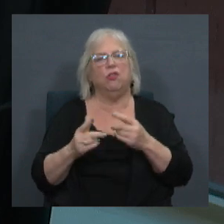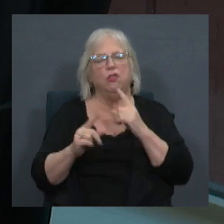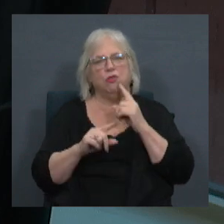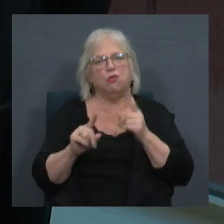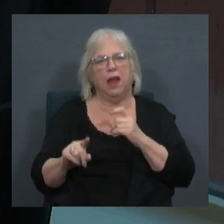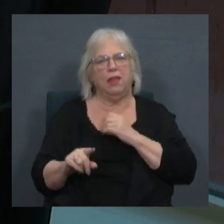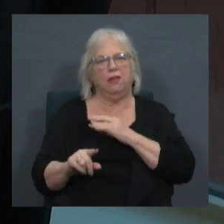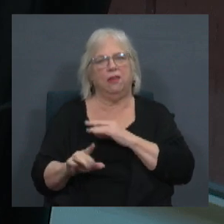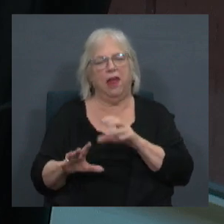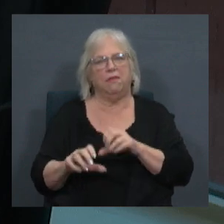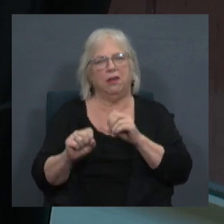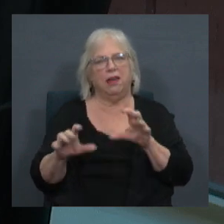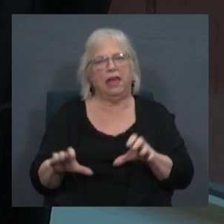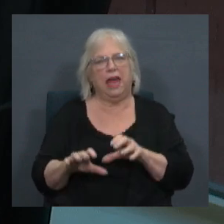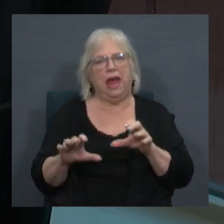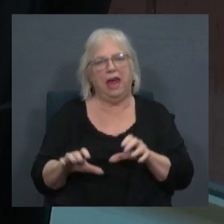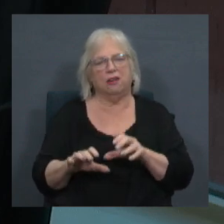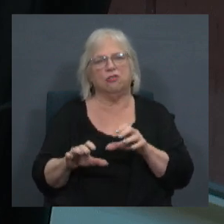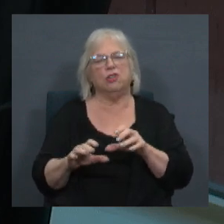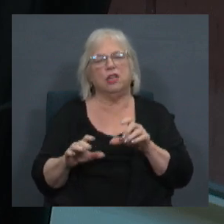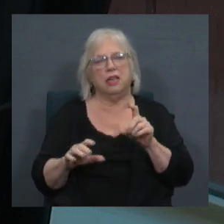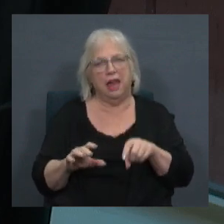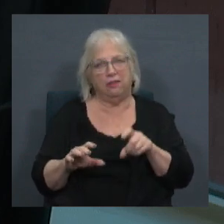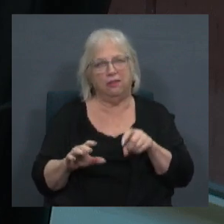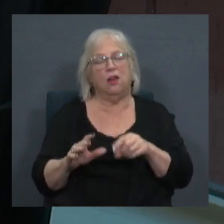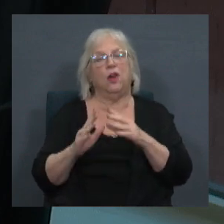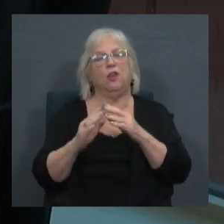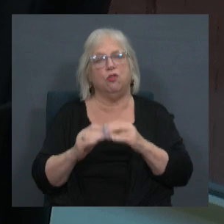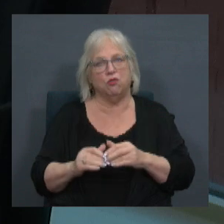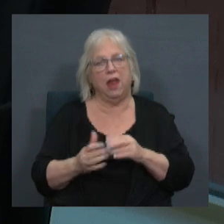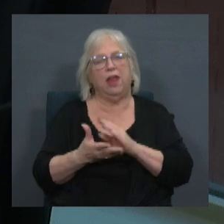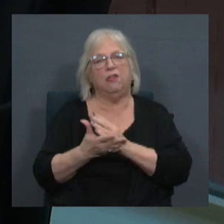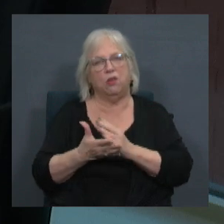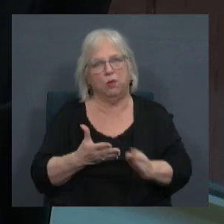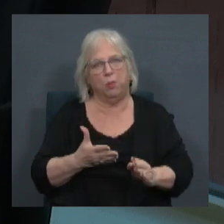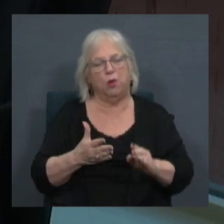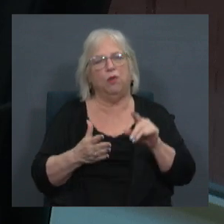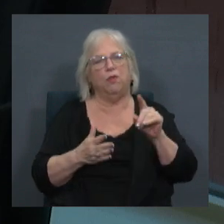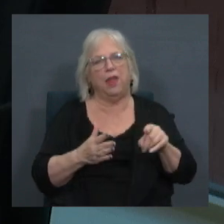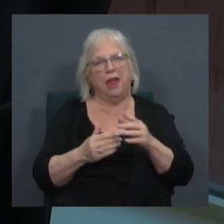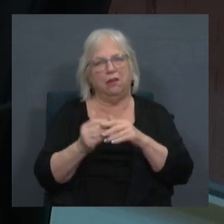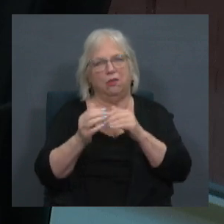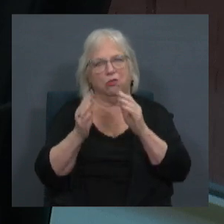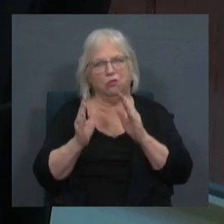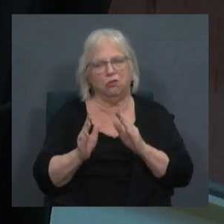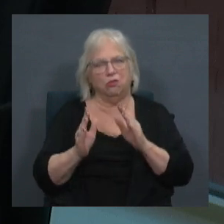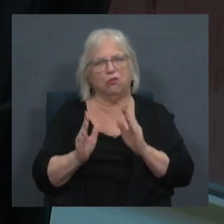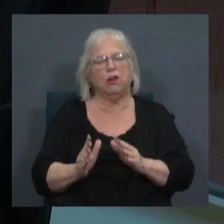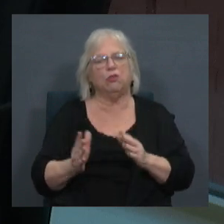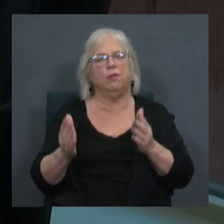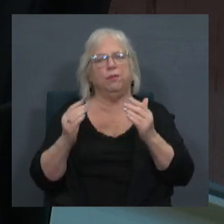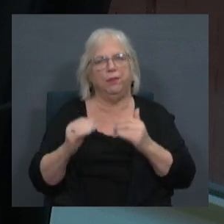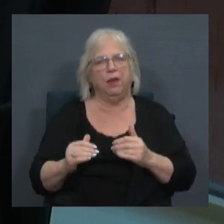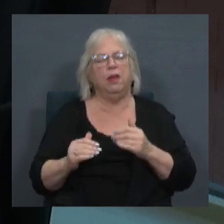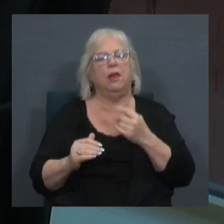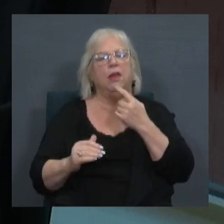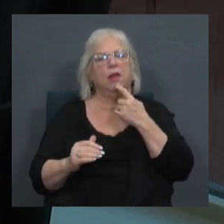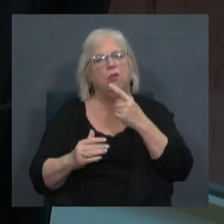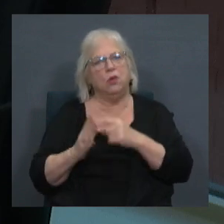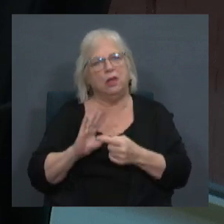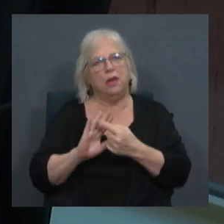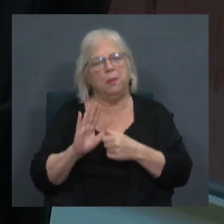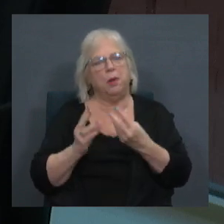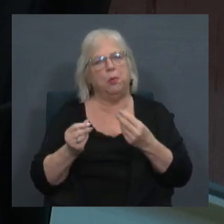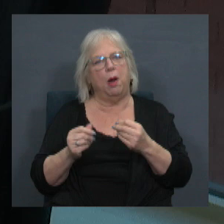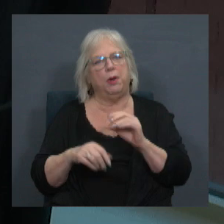direct city staff to take such action as is necessary to raise and remove said structure, to declare an emergency. An ordinance to condemn the